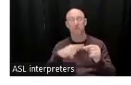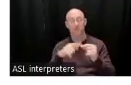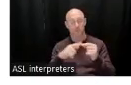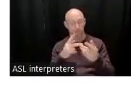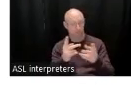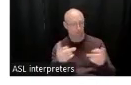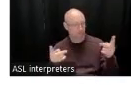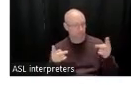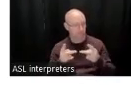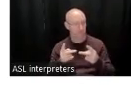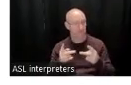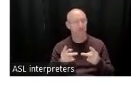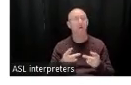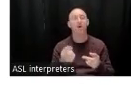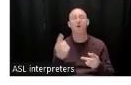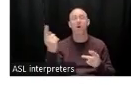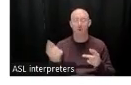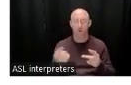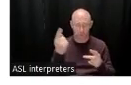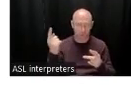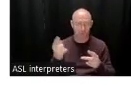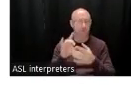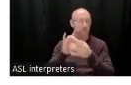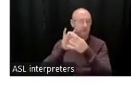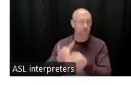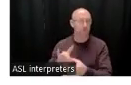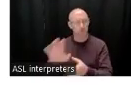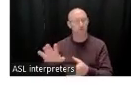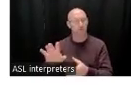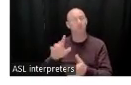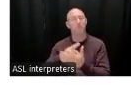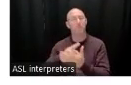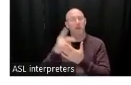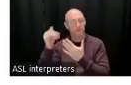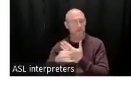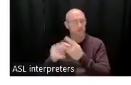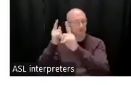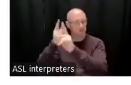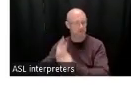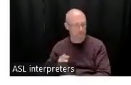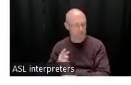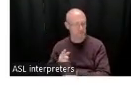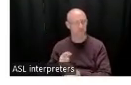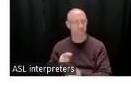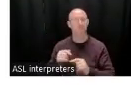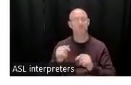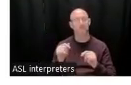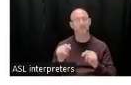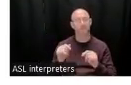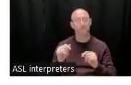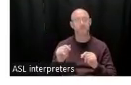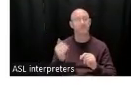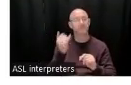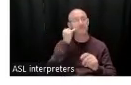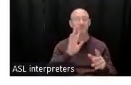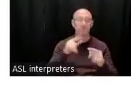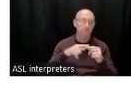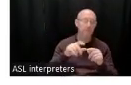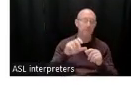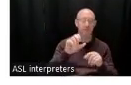and you need to always tie it to your actual project objectives. So when you are describing the